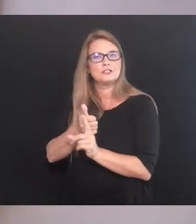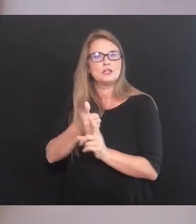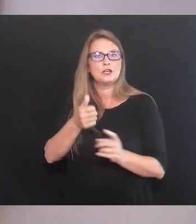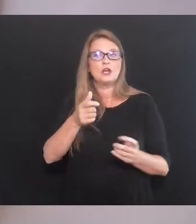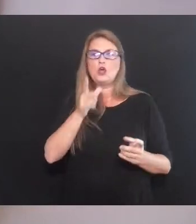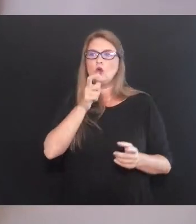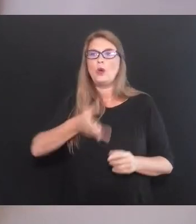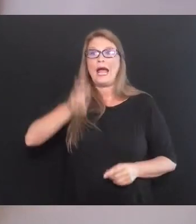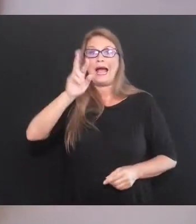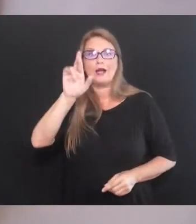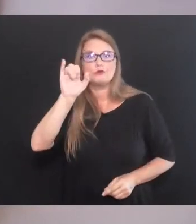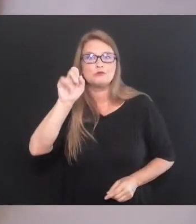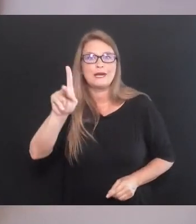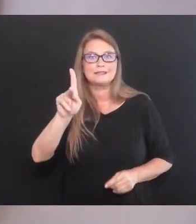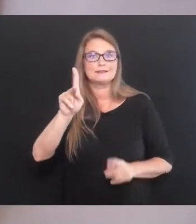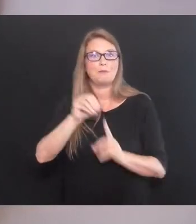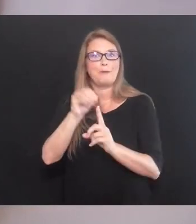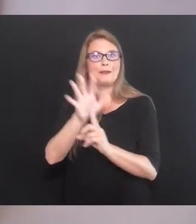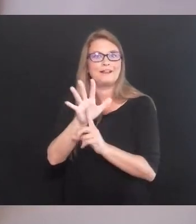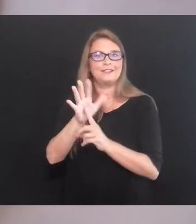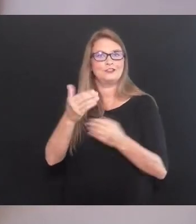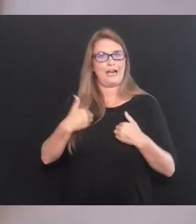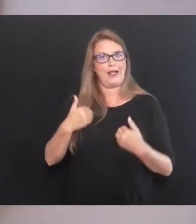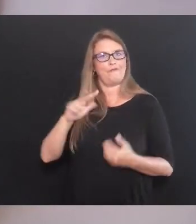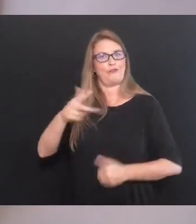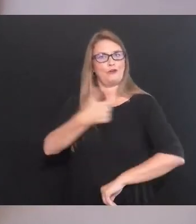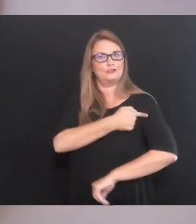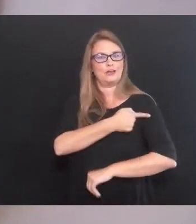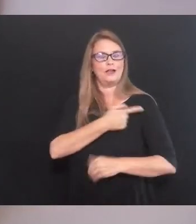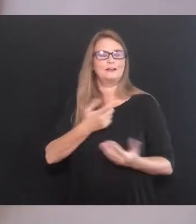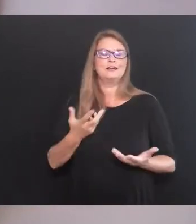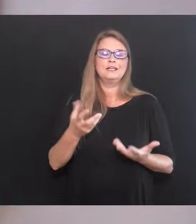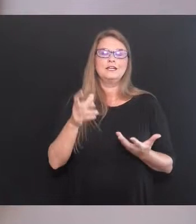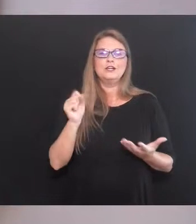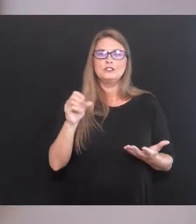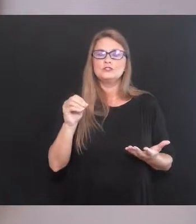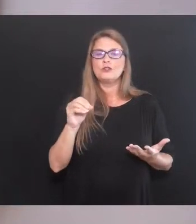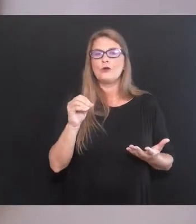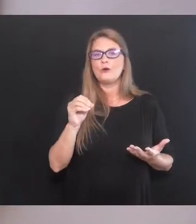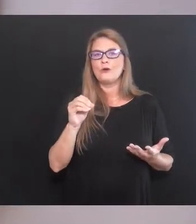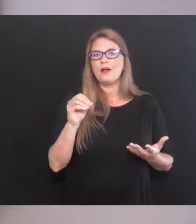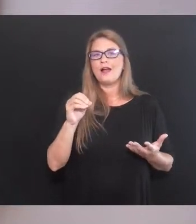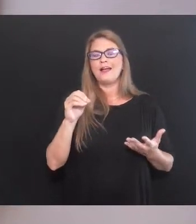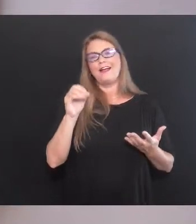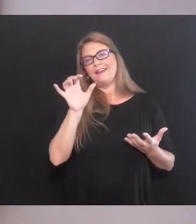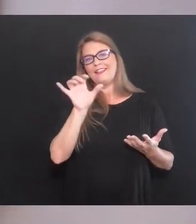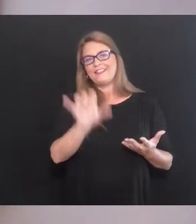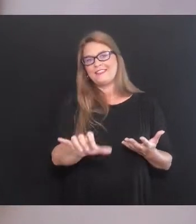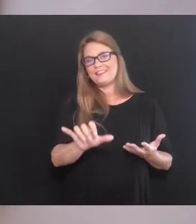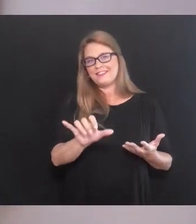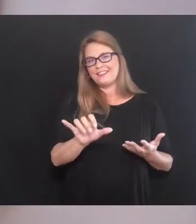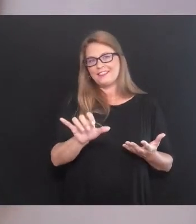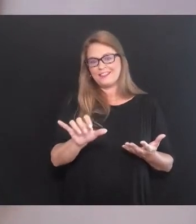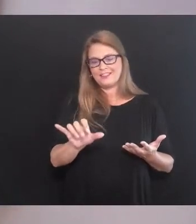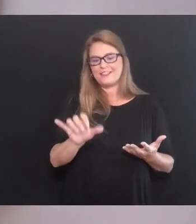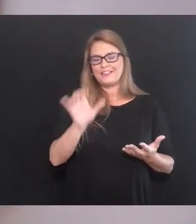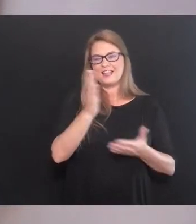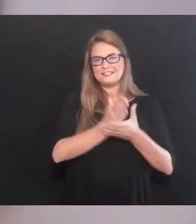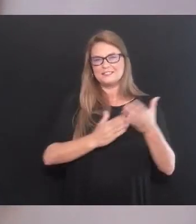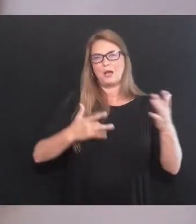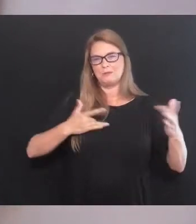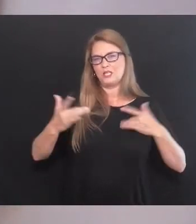risk population vaccine. When it came to giving younger people boost doses, I think that there was some concern